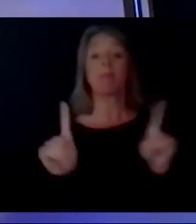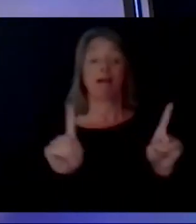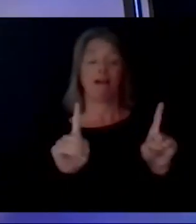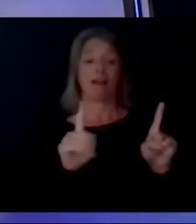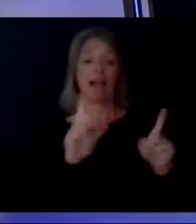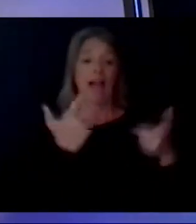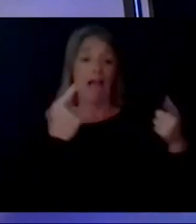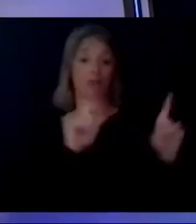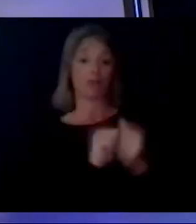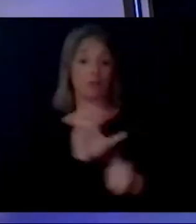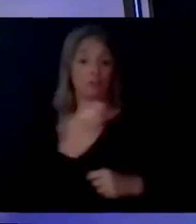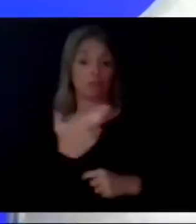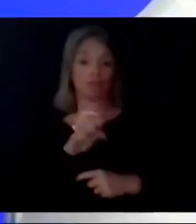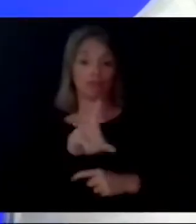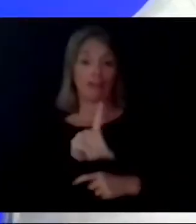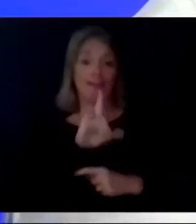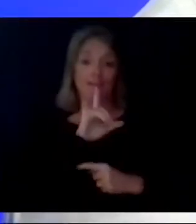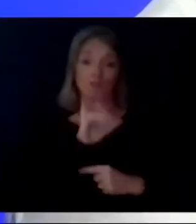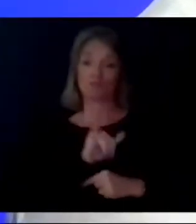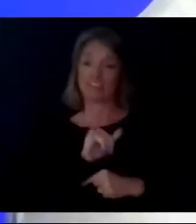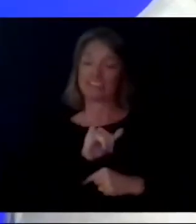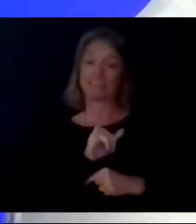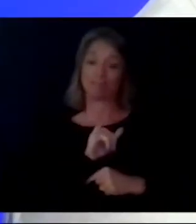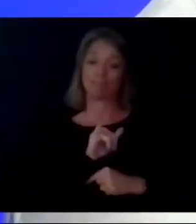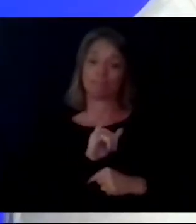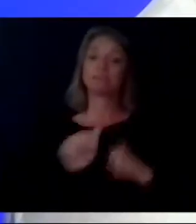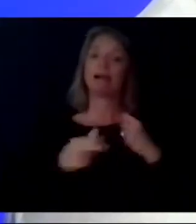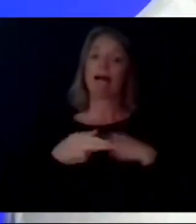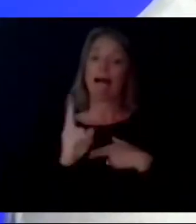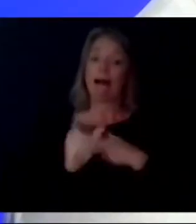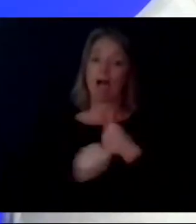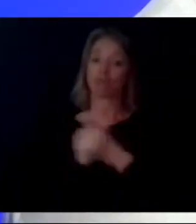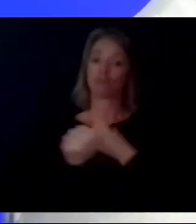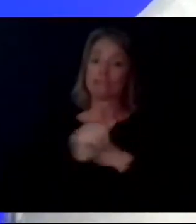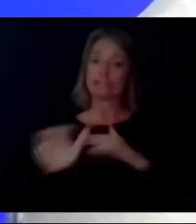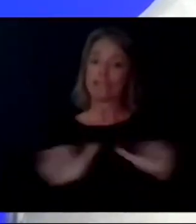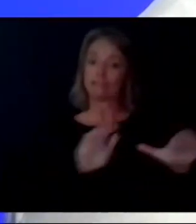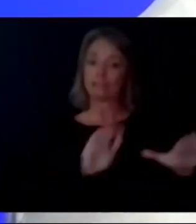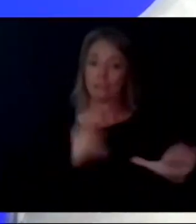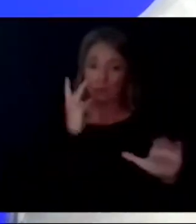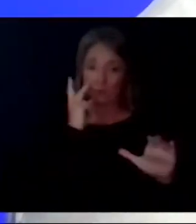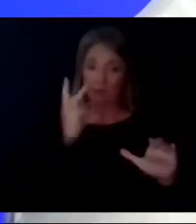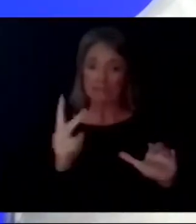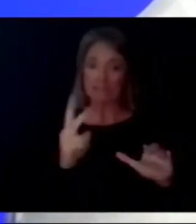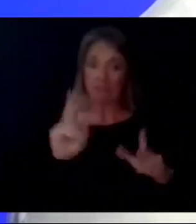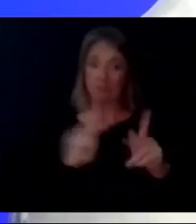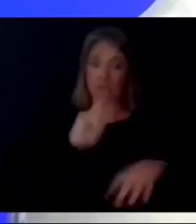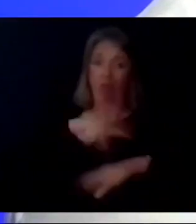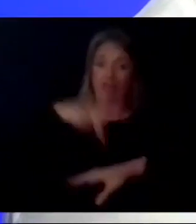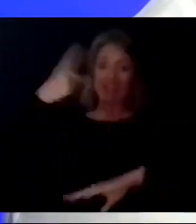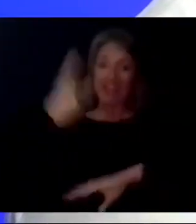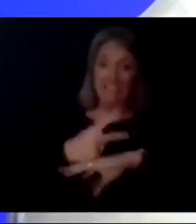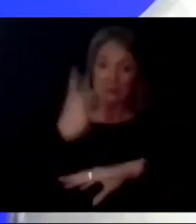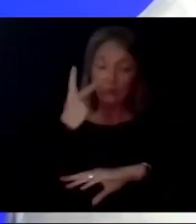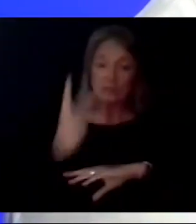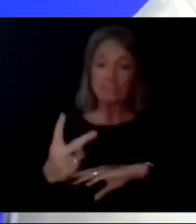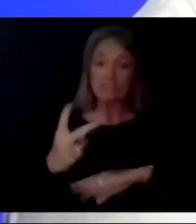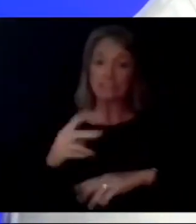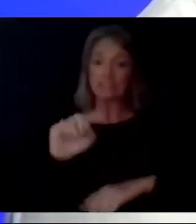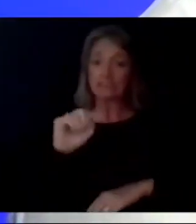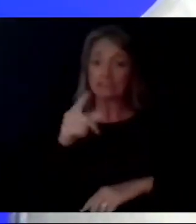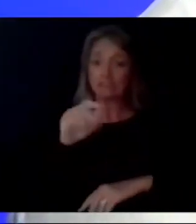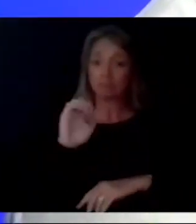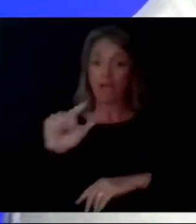super high-risk activities, and when you watch the position that people land in, I see spinal cord injuries, head